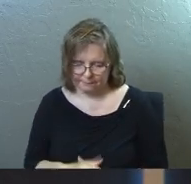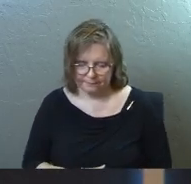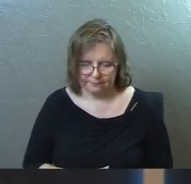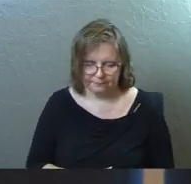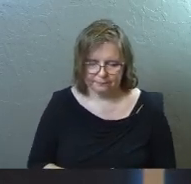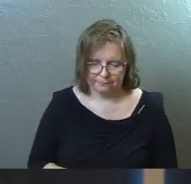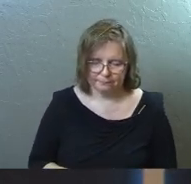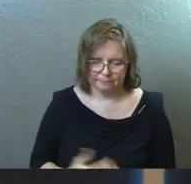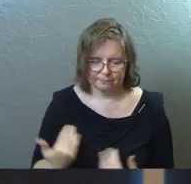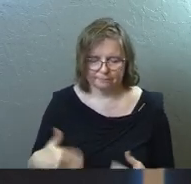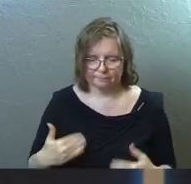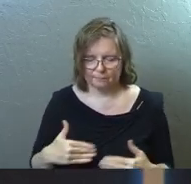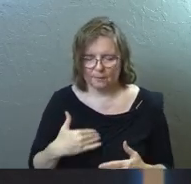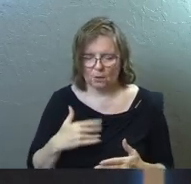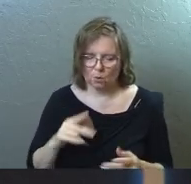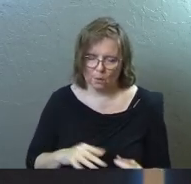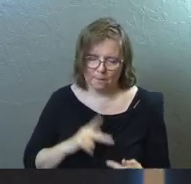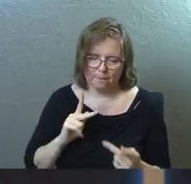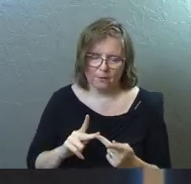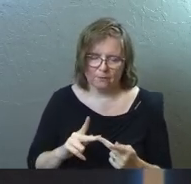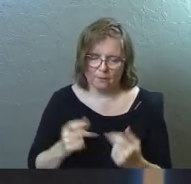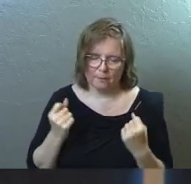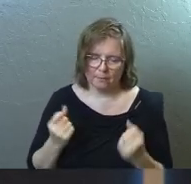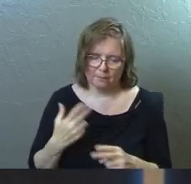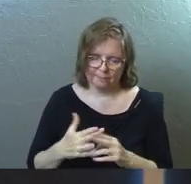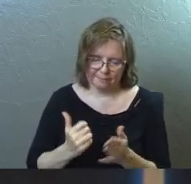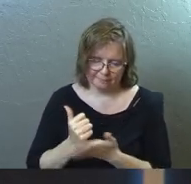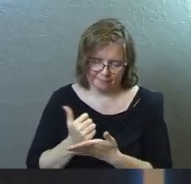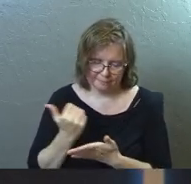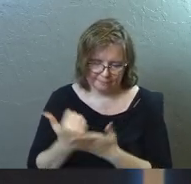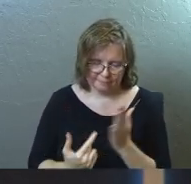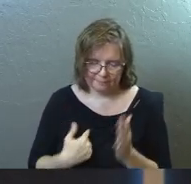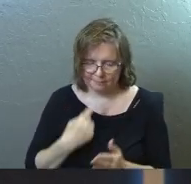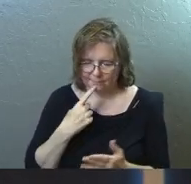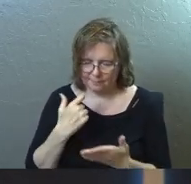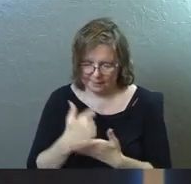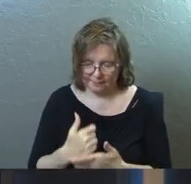You are so good. It's in your perfect and powerful name we pray. And everybody said, amen. Amen. We're gonna